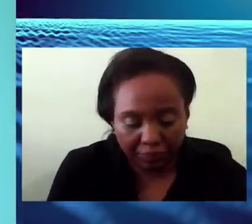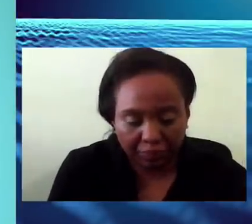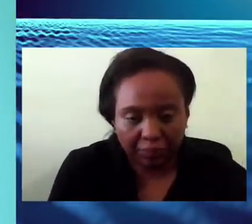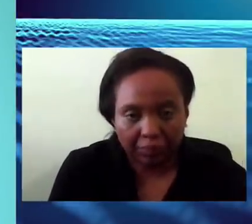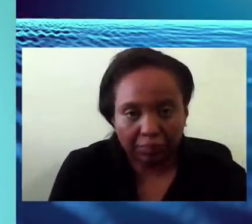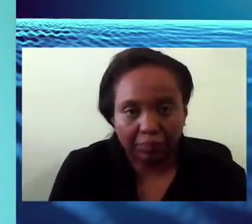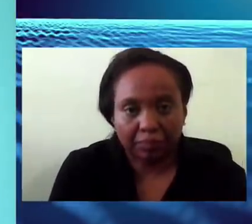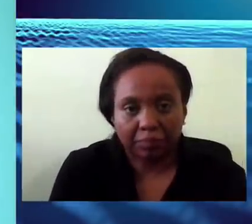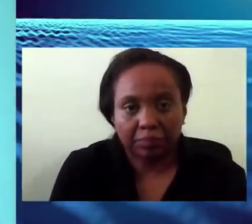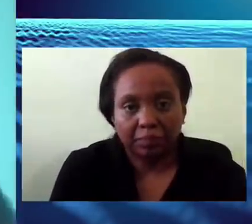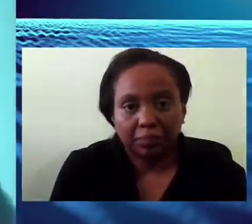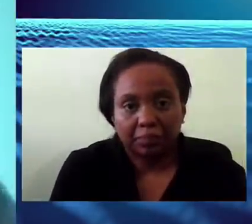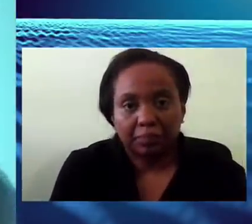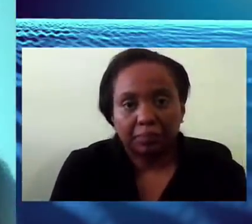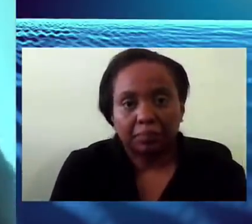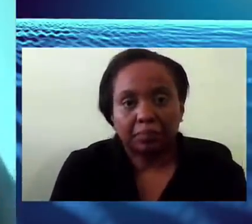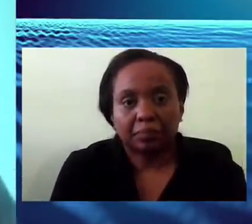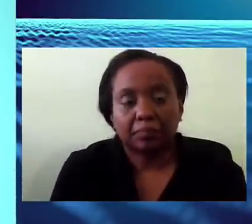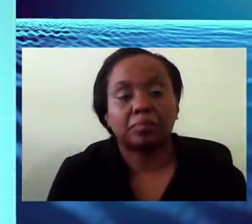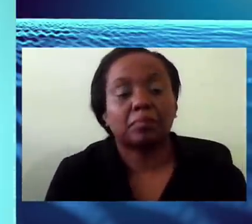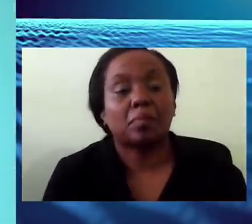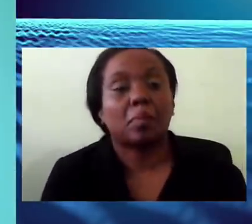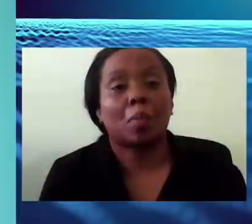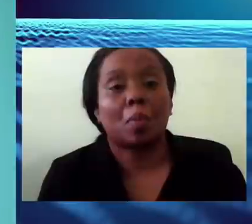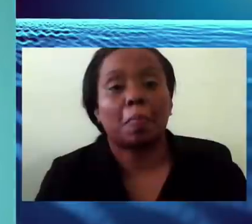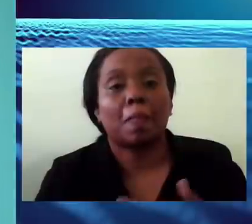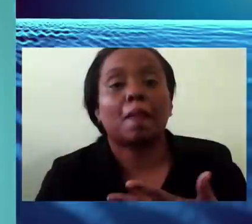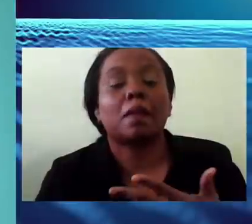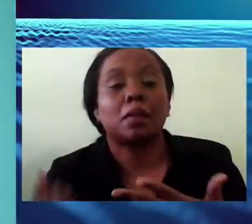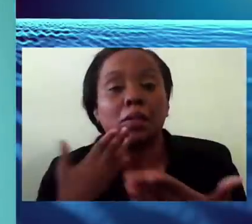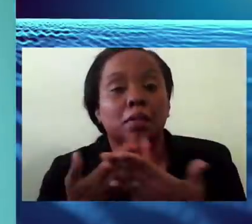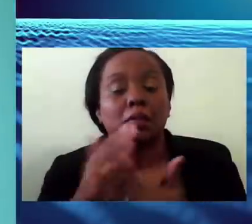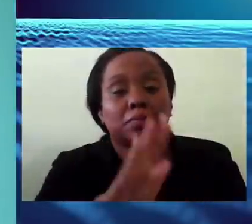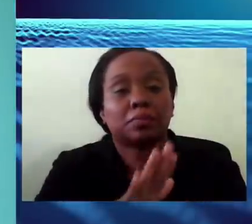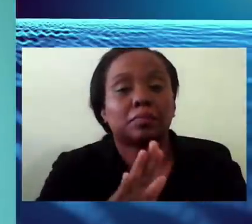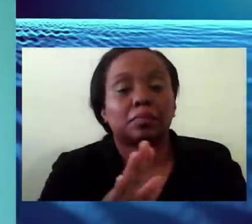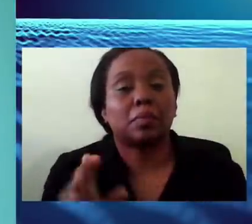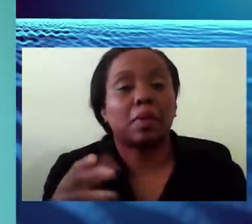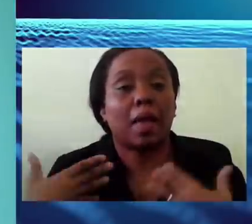Good afternoon, Minister Bostic. I have two questions for you. This is Barry Allen from The Nation.